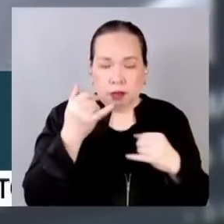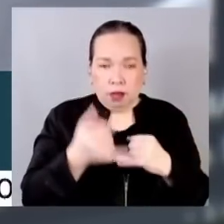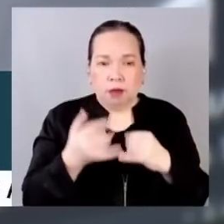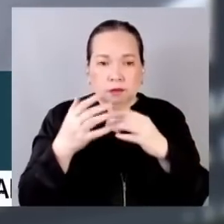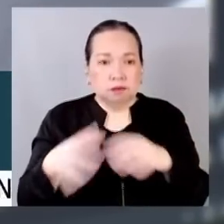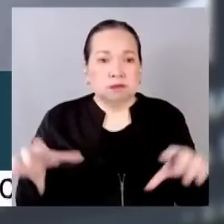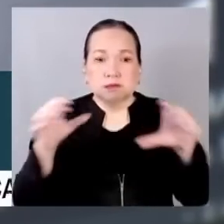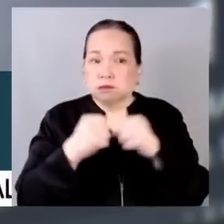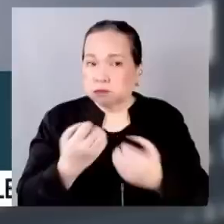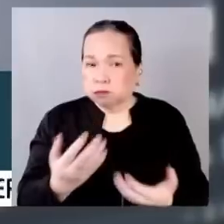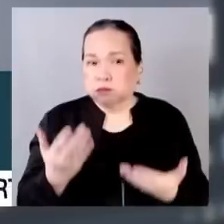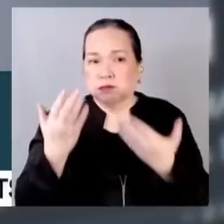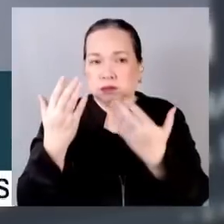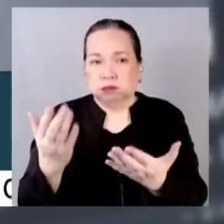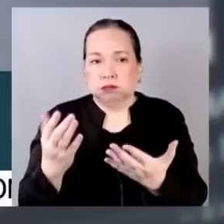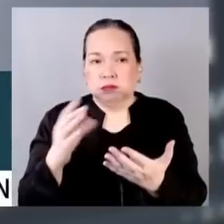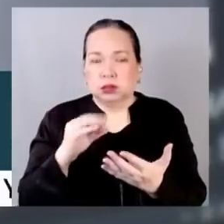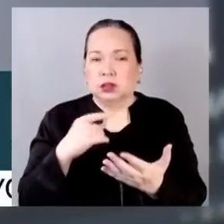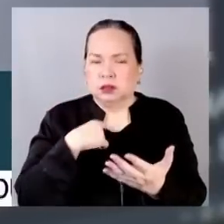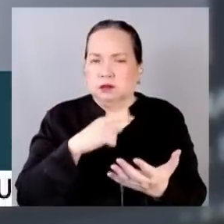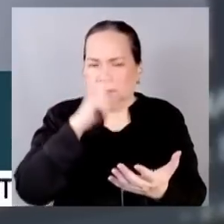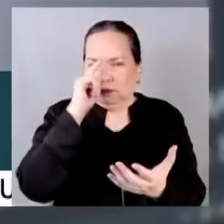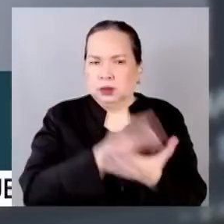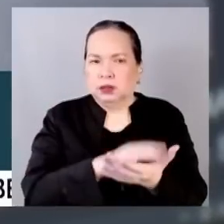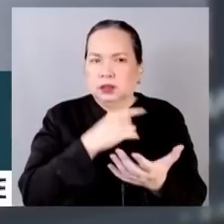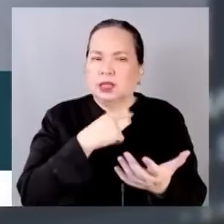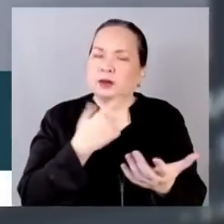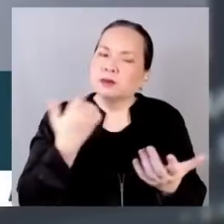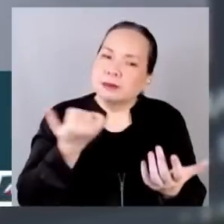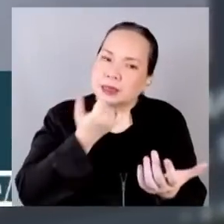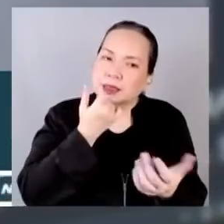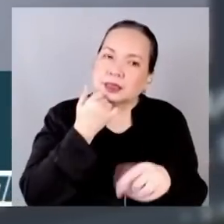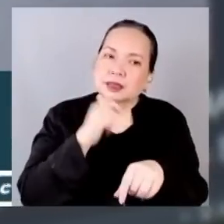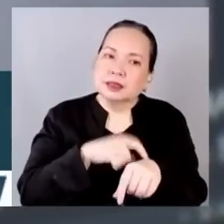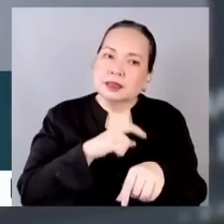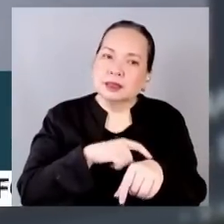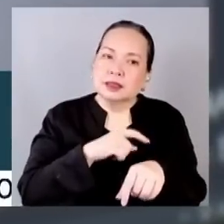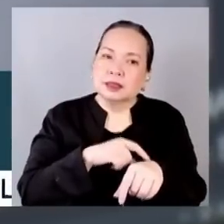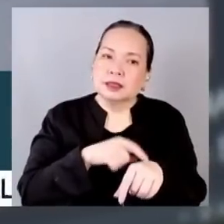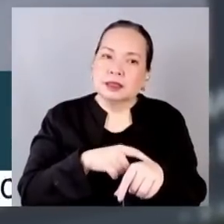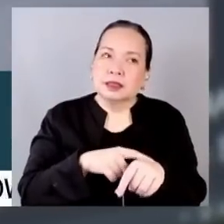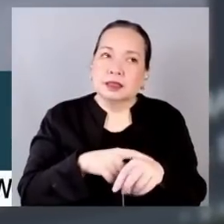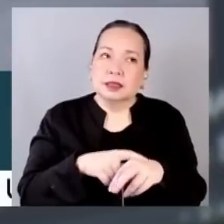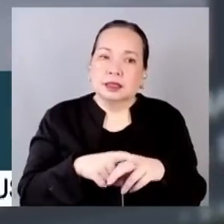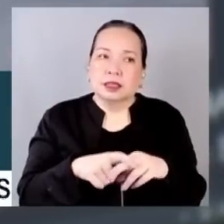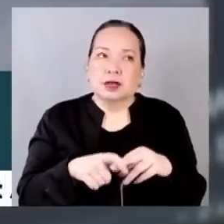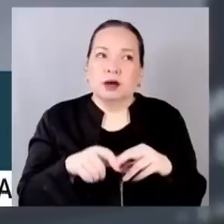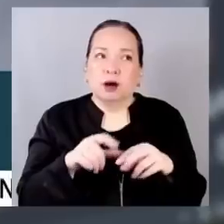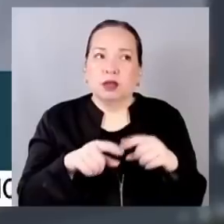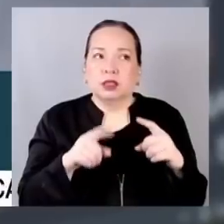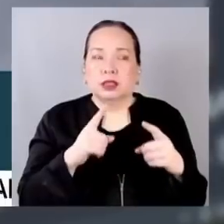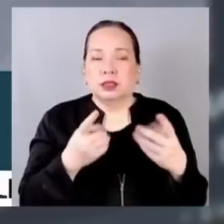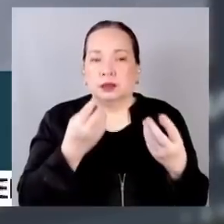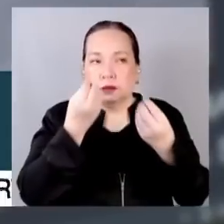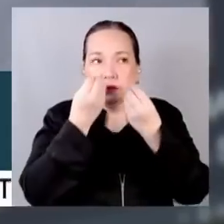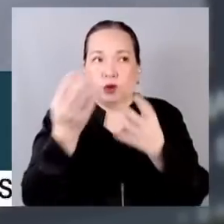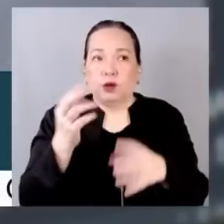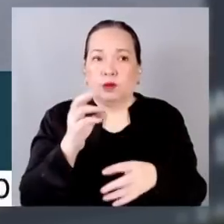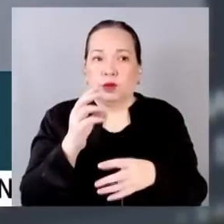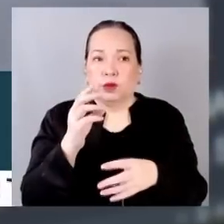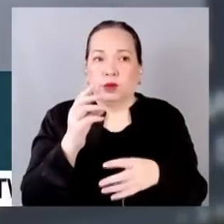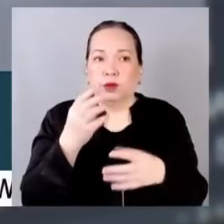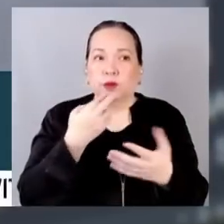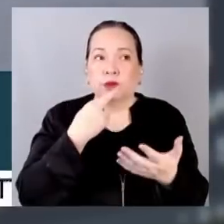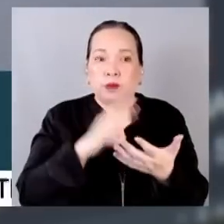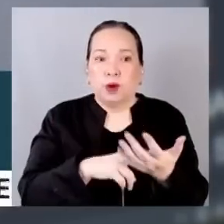recommendation, and he believes it was just bad timing that they came out with a report 1 week before Secretary Abalos came